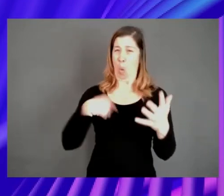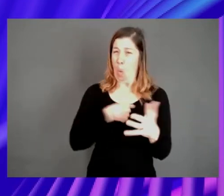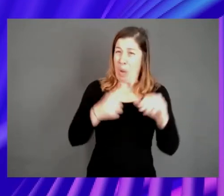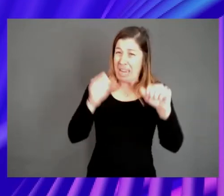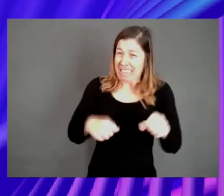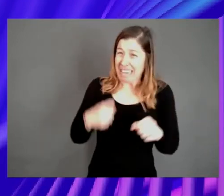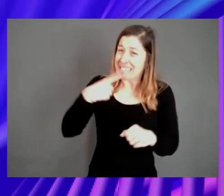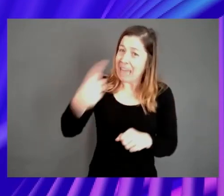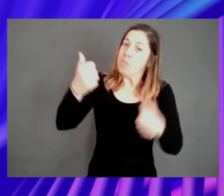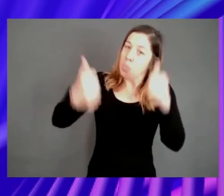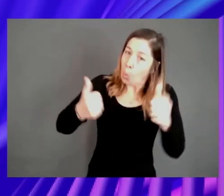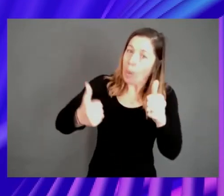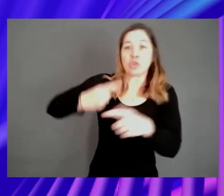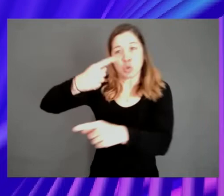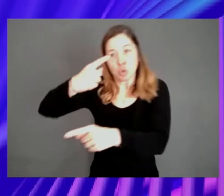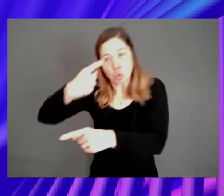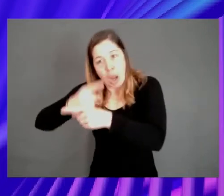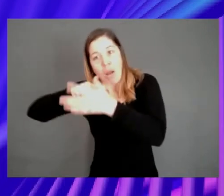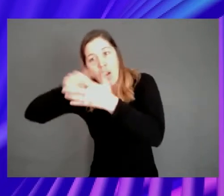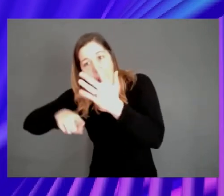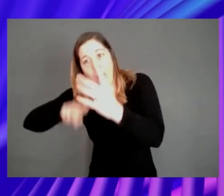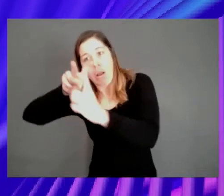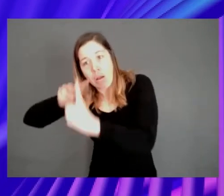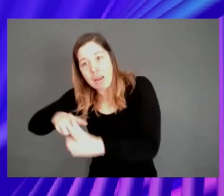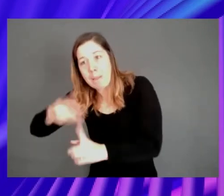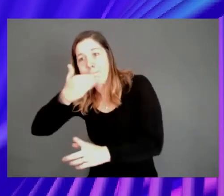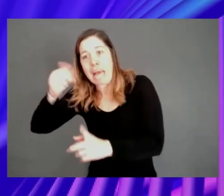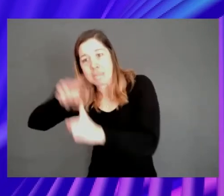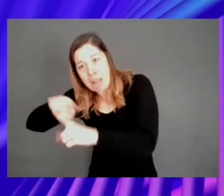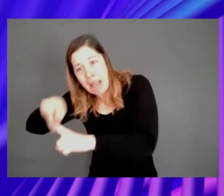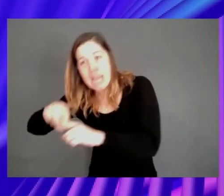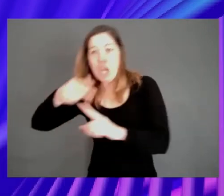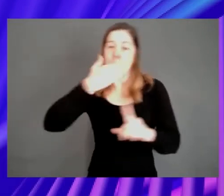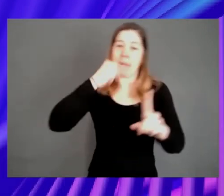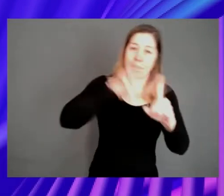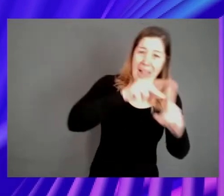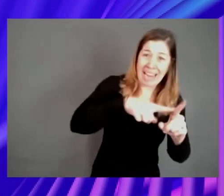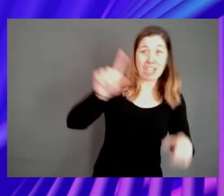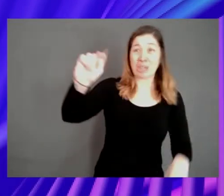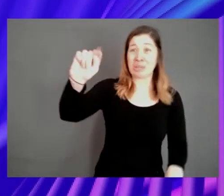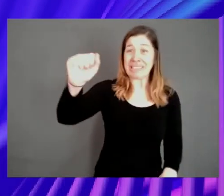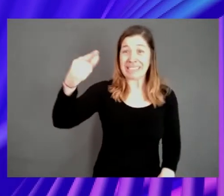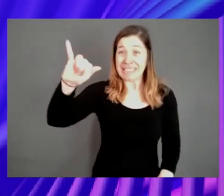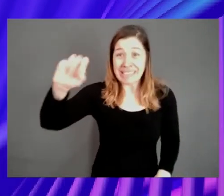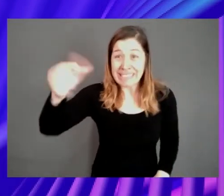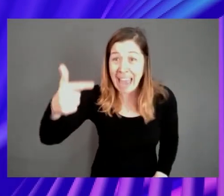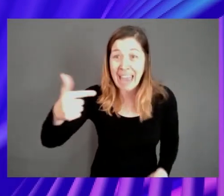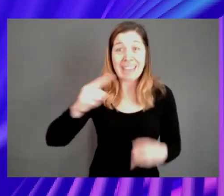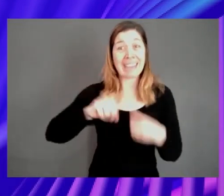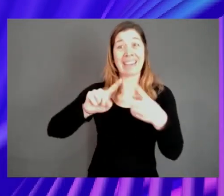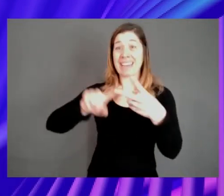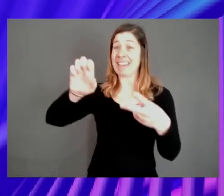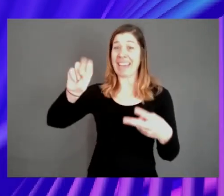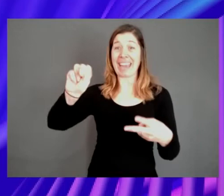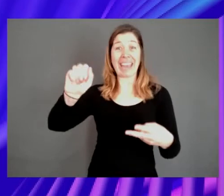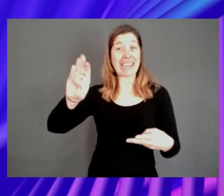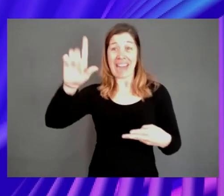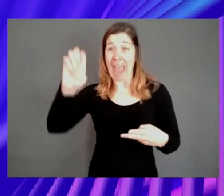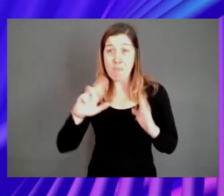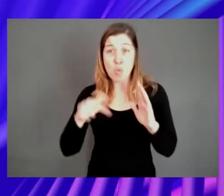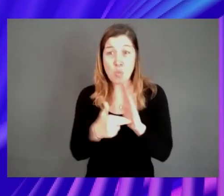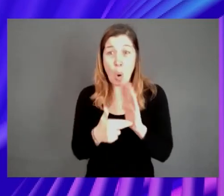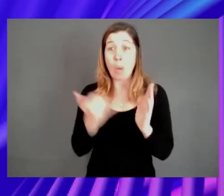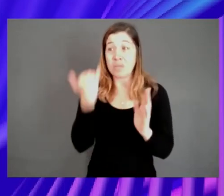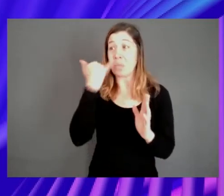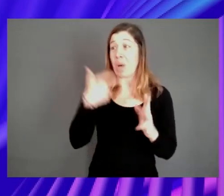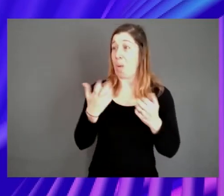catalog. We can apply tagging. We can apply enablement roles. So let's say I wanted to allow this group to launch a database, but I didn't